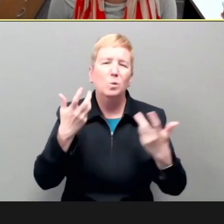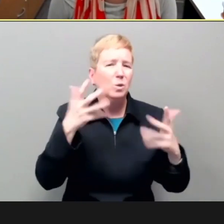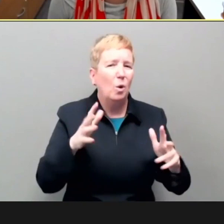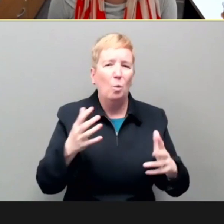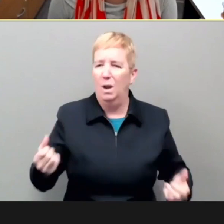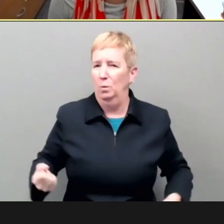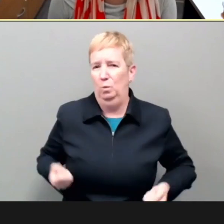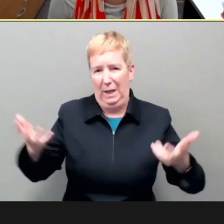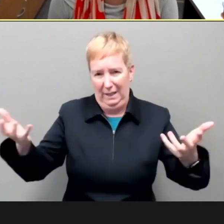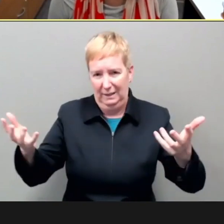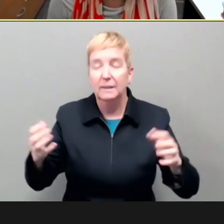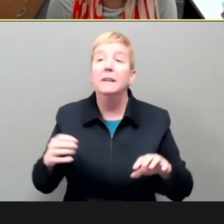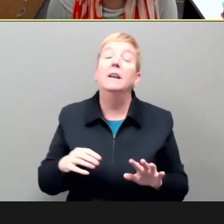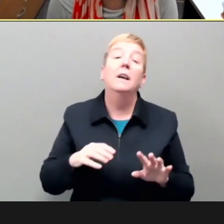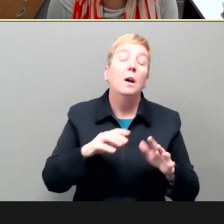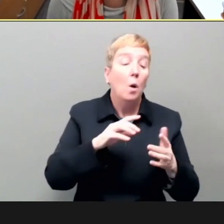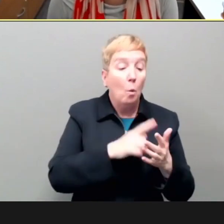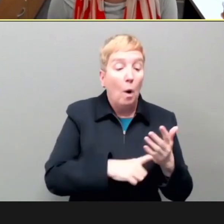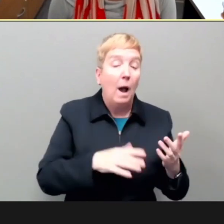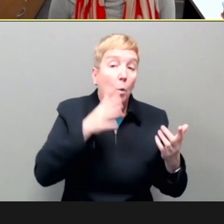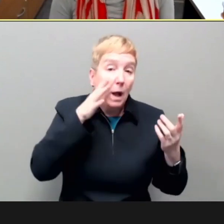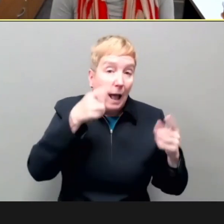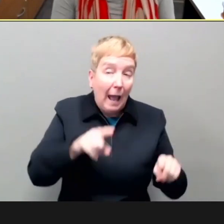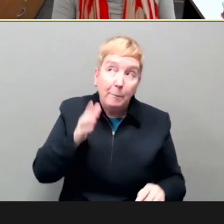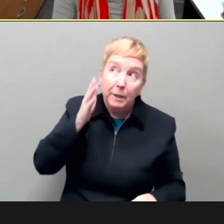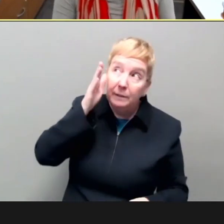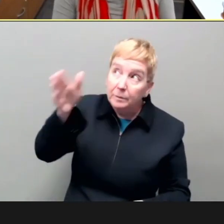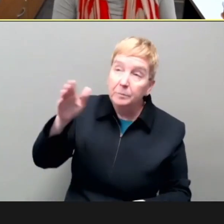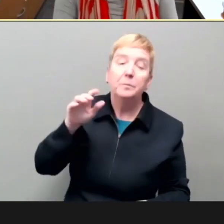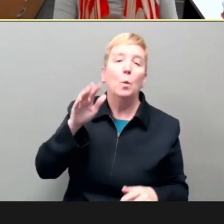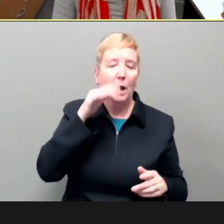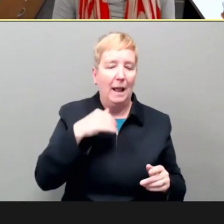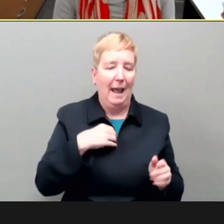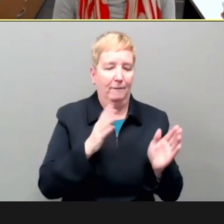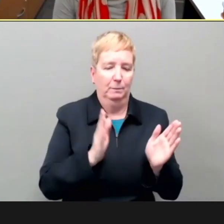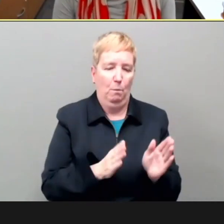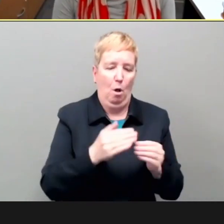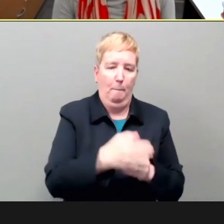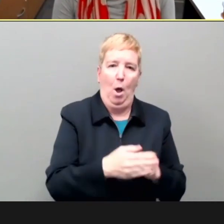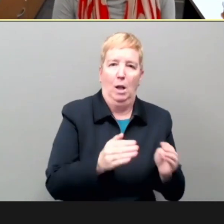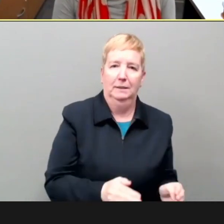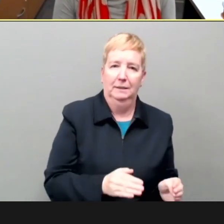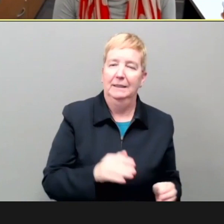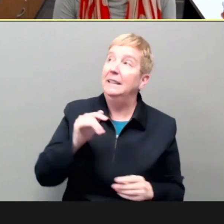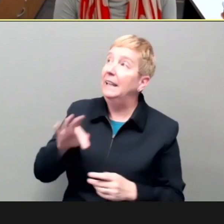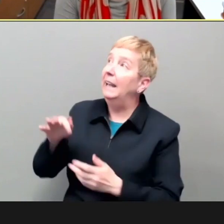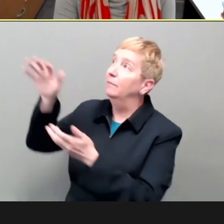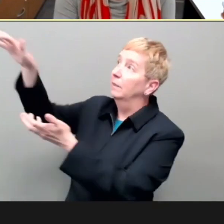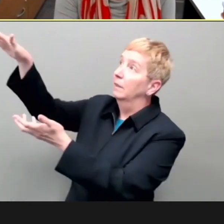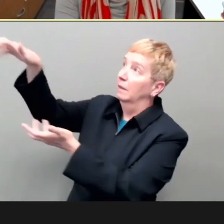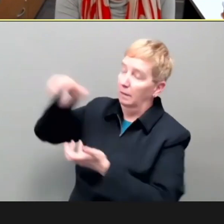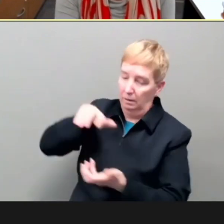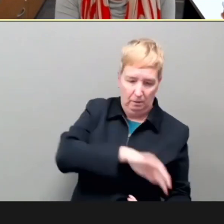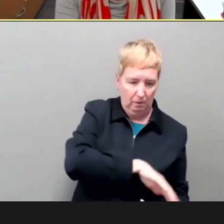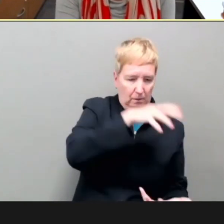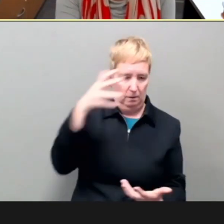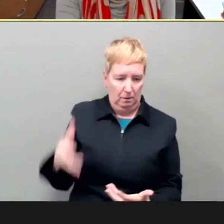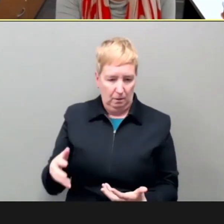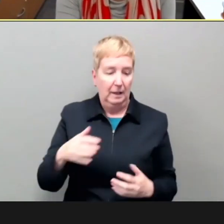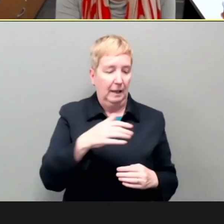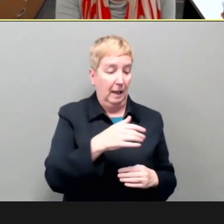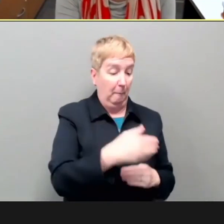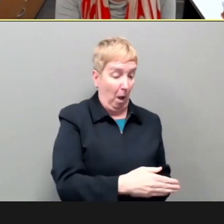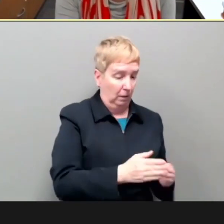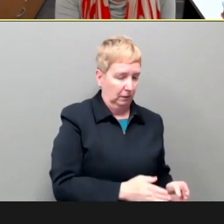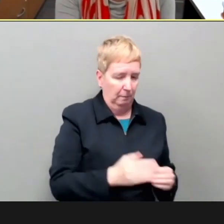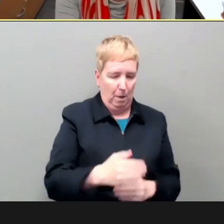going to provide smaller allotments, so that if you open a particular box, you're not committed to so many doses in that